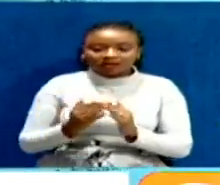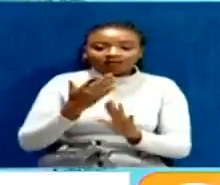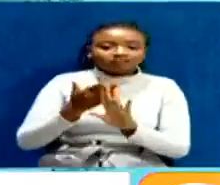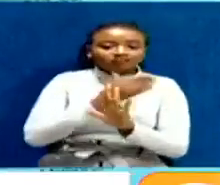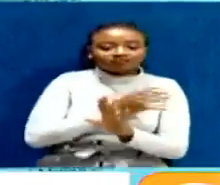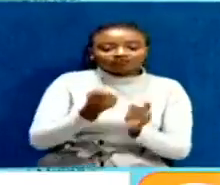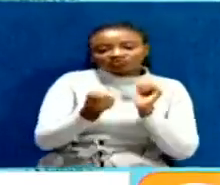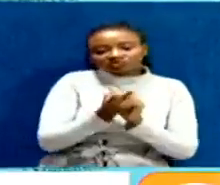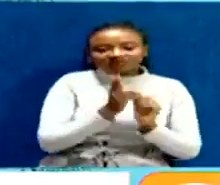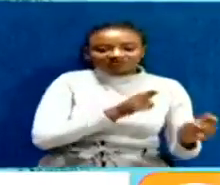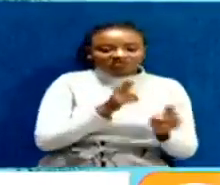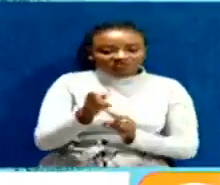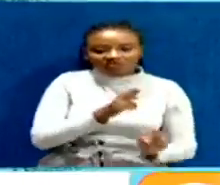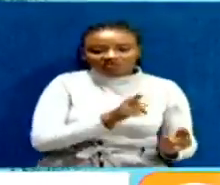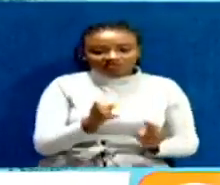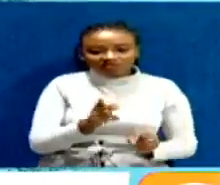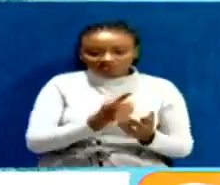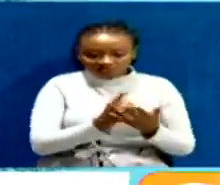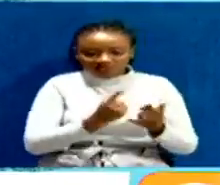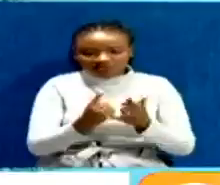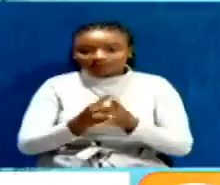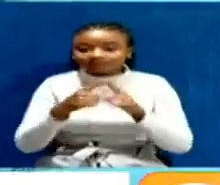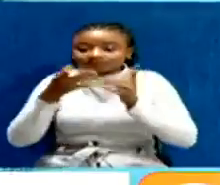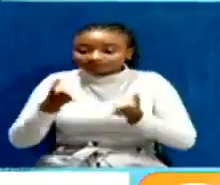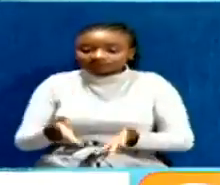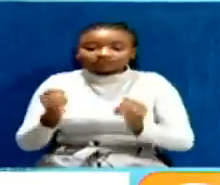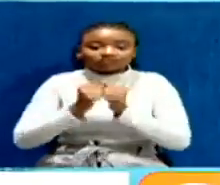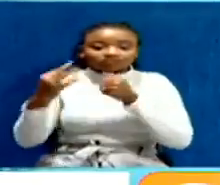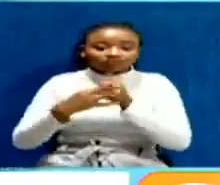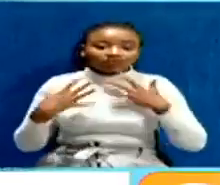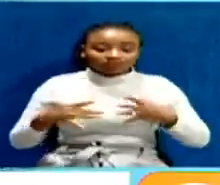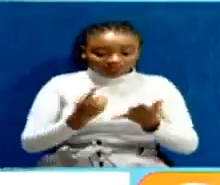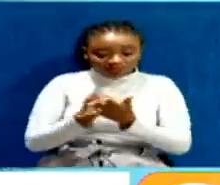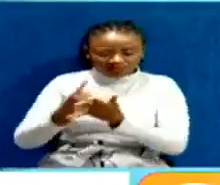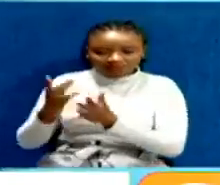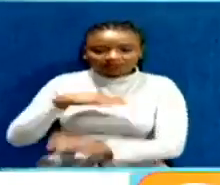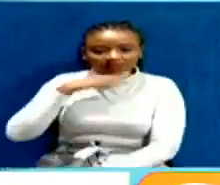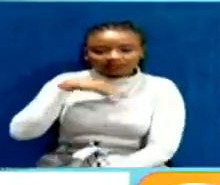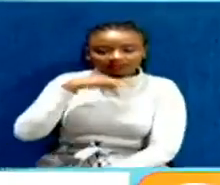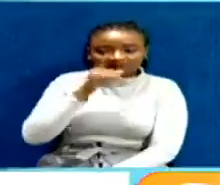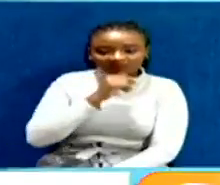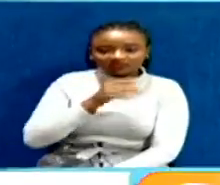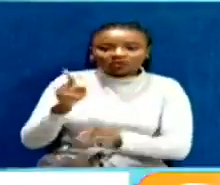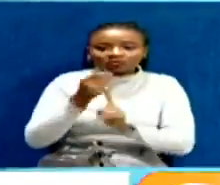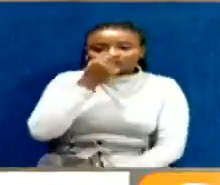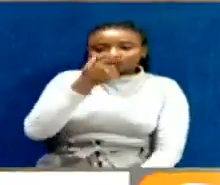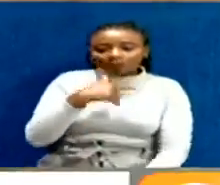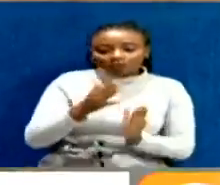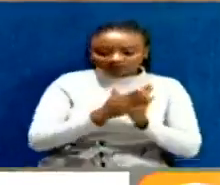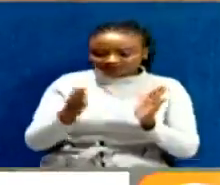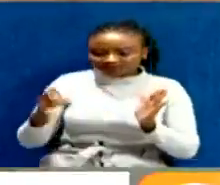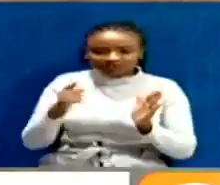from an average of 12 at the peak last year to a new peak of 18 per week. The age bracket above 60 years proven to be at the highest